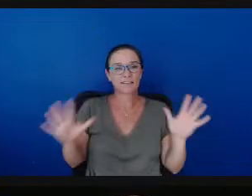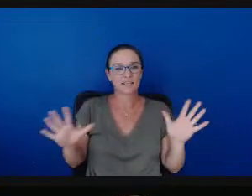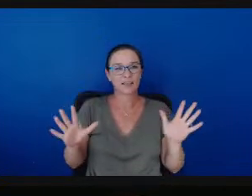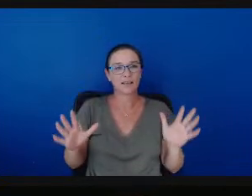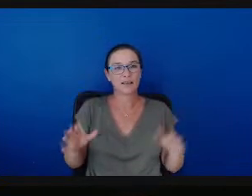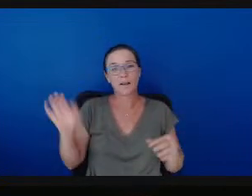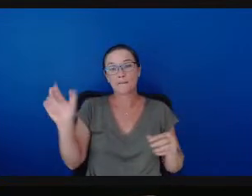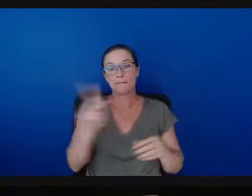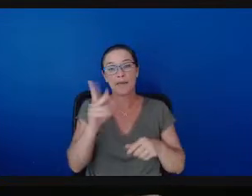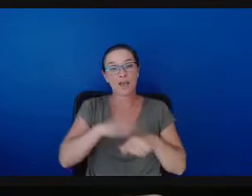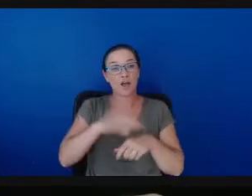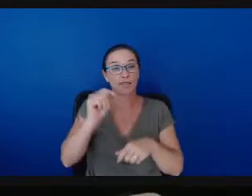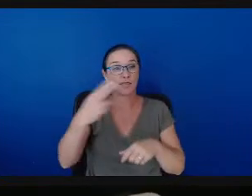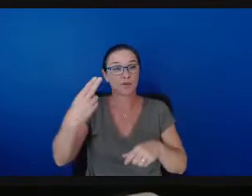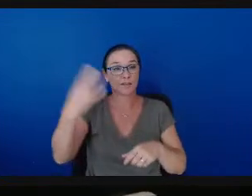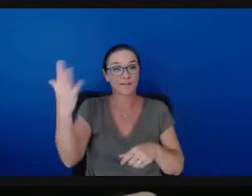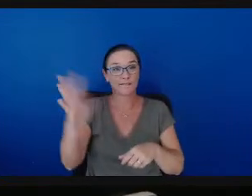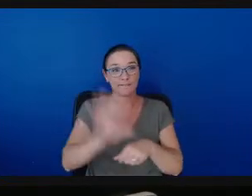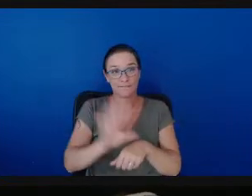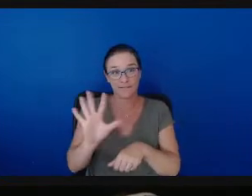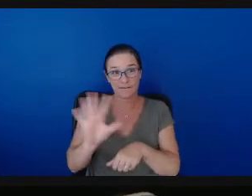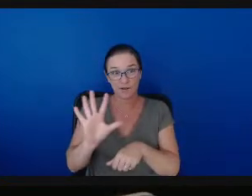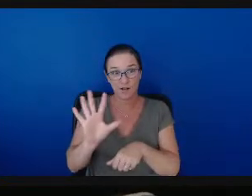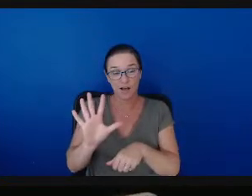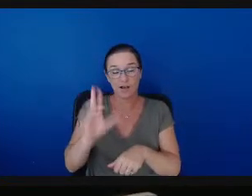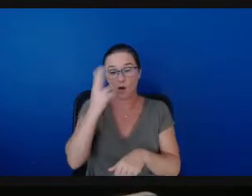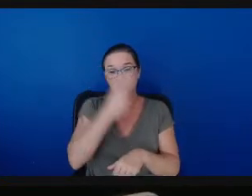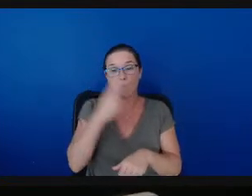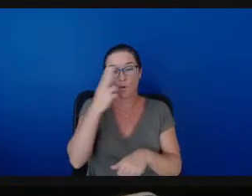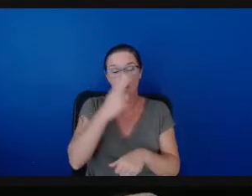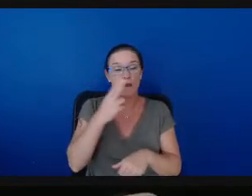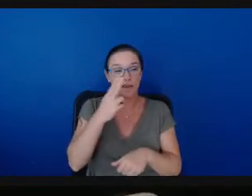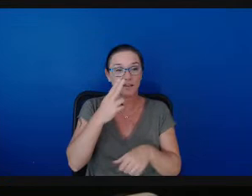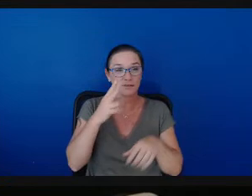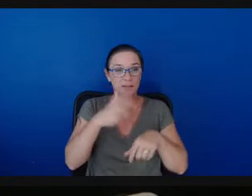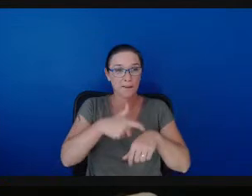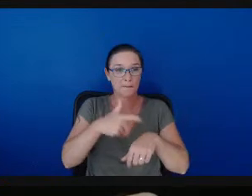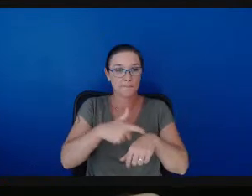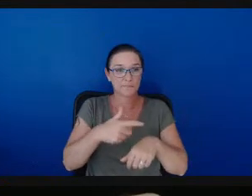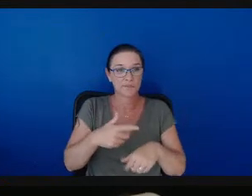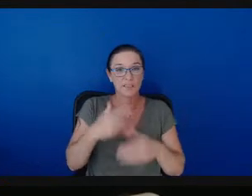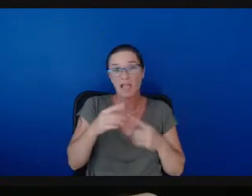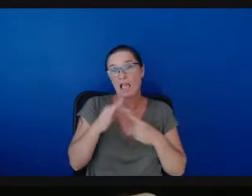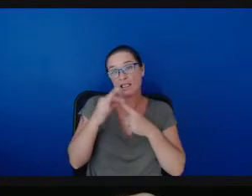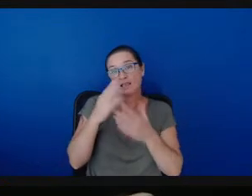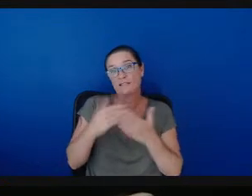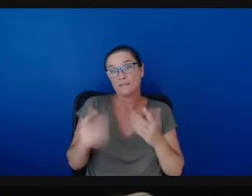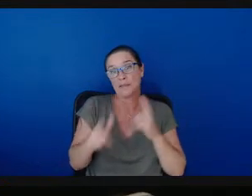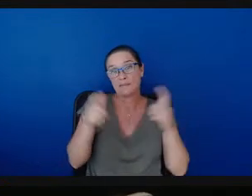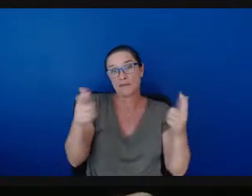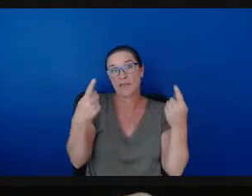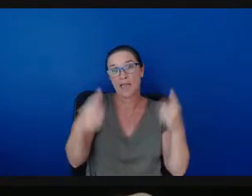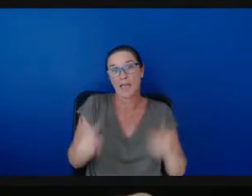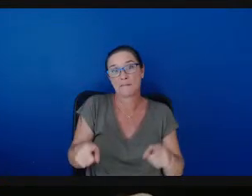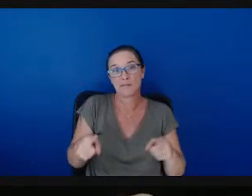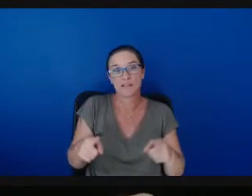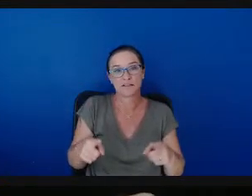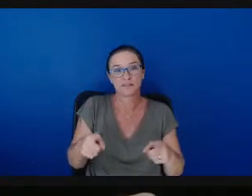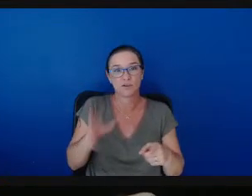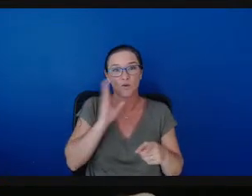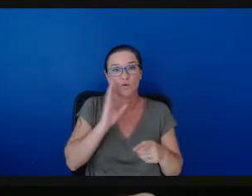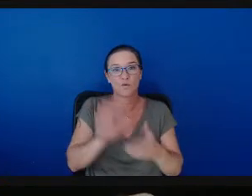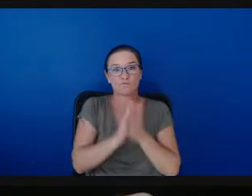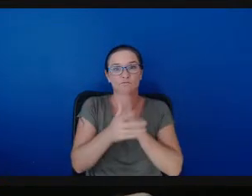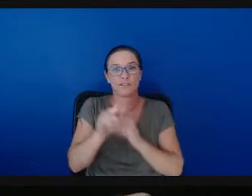on Thursday, 5 p.m. Hawaii Standard Time, unless something, big happens, and then we'll go live and cover that. Don't really expect it at this point. We